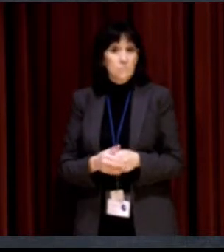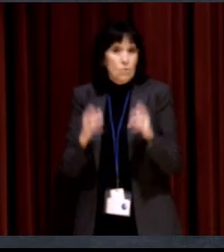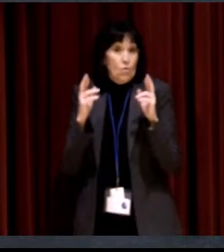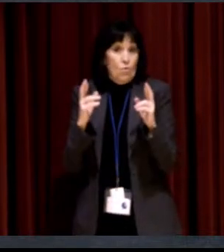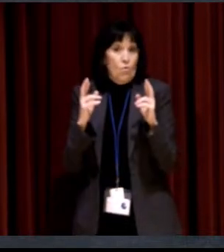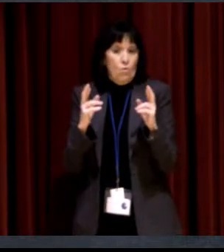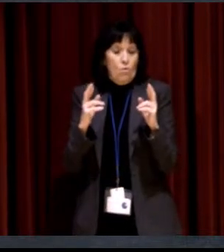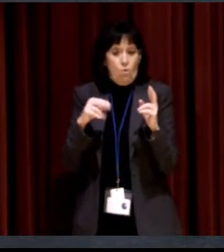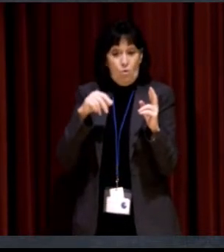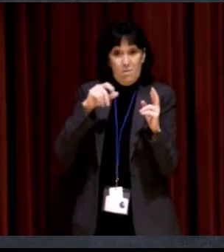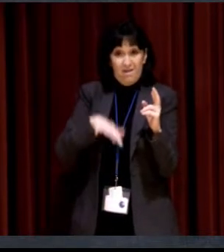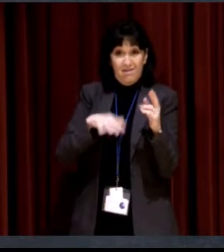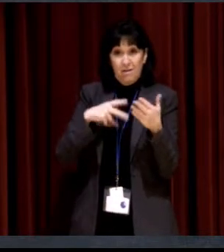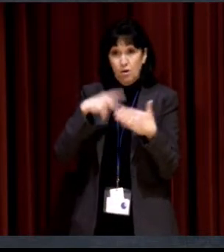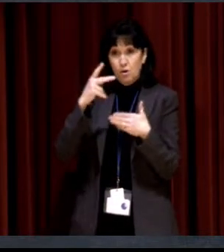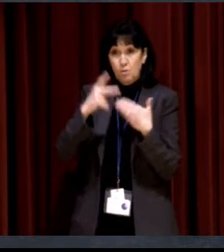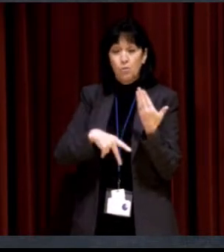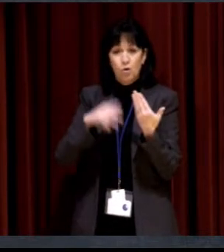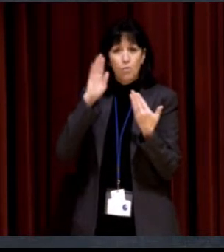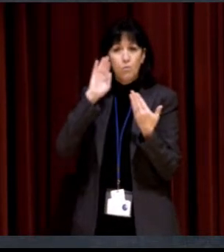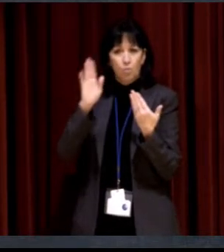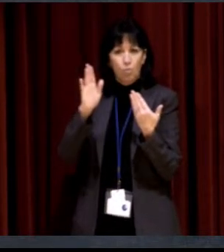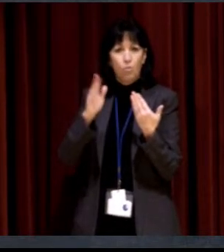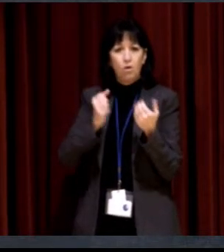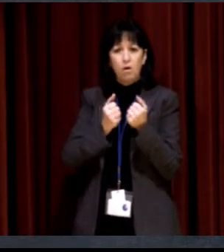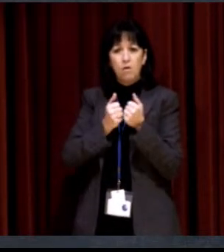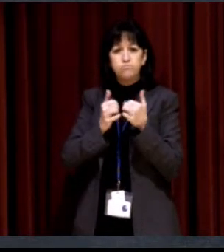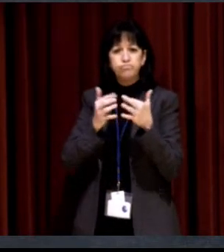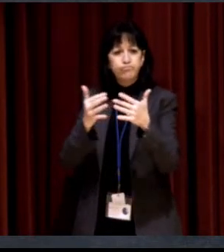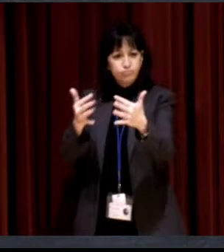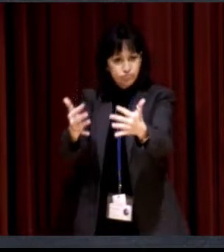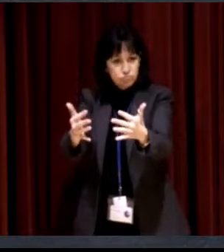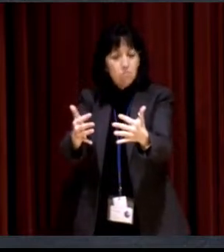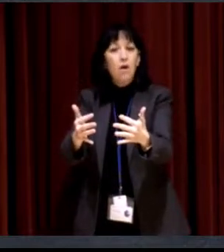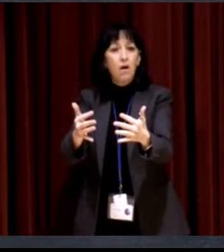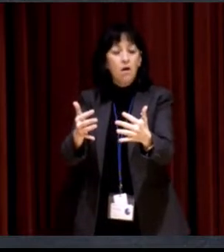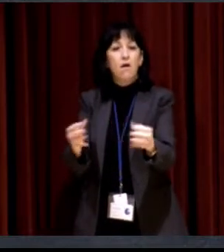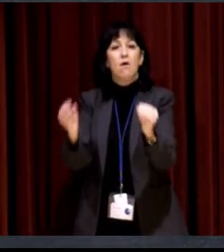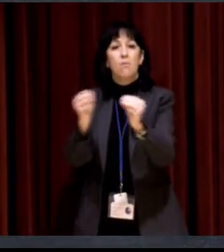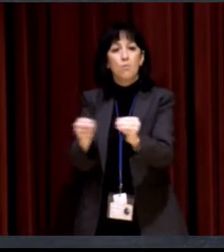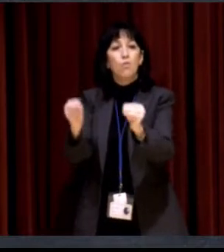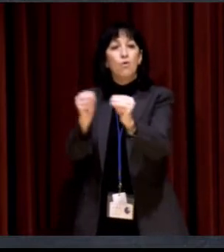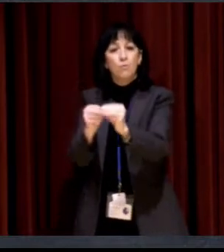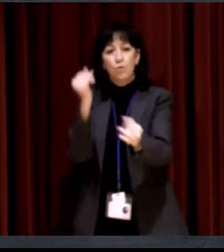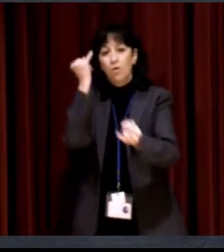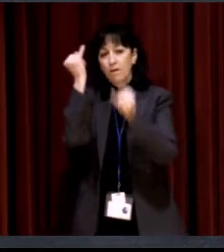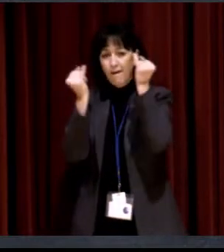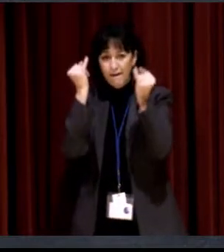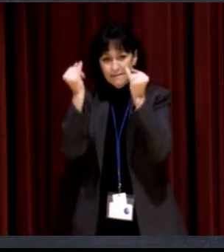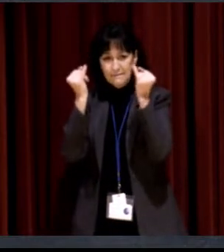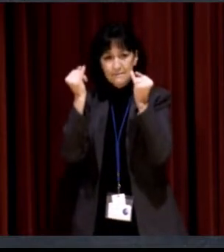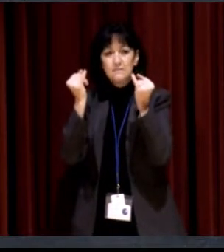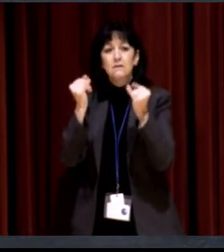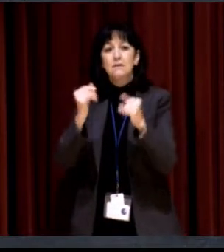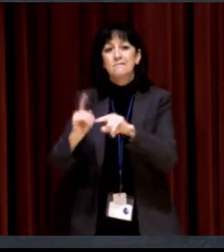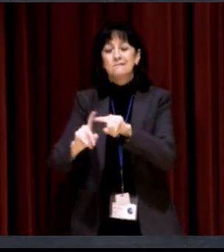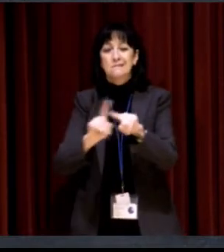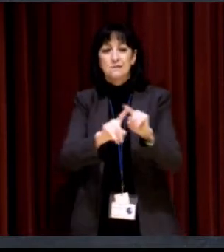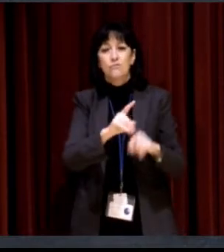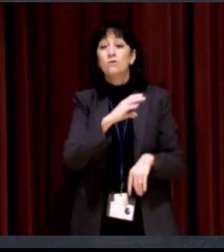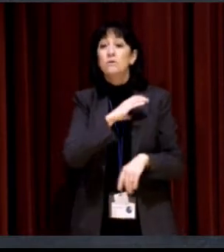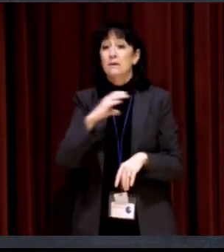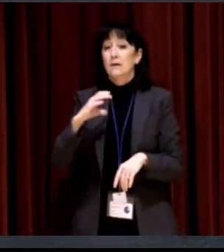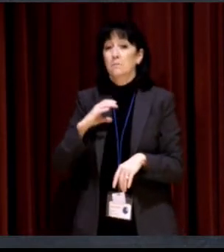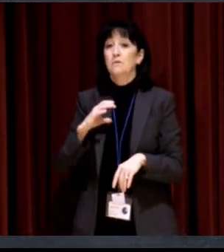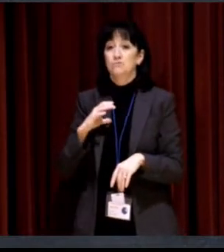stone for ideas that are being developed through the Reading Commission. So we're really excited about the prospects